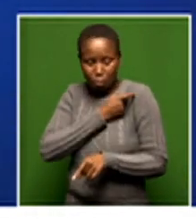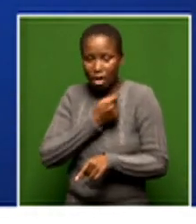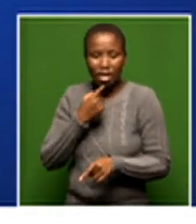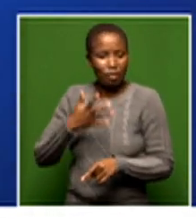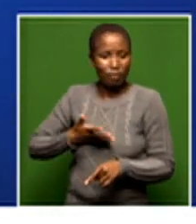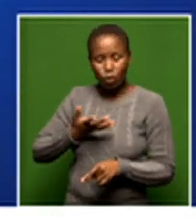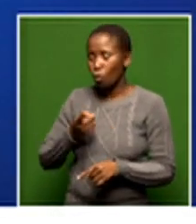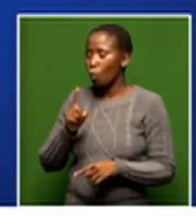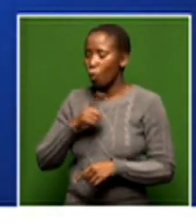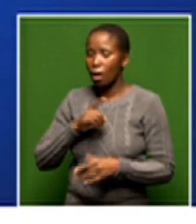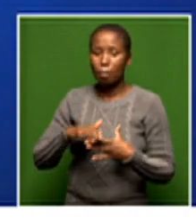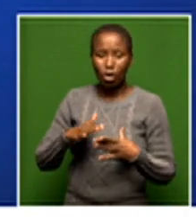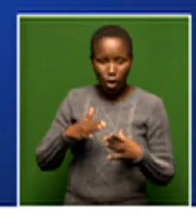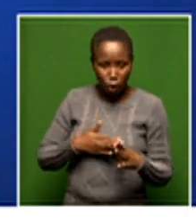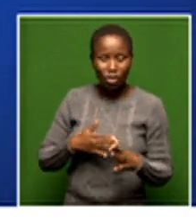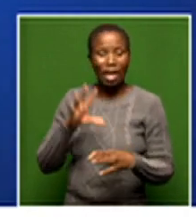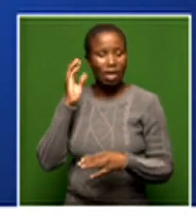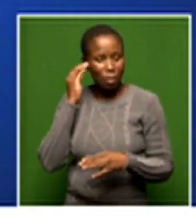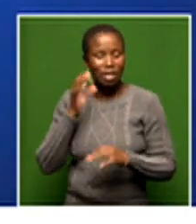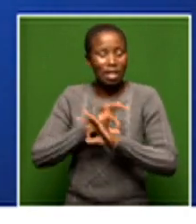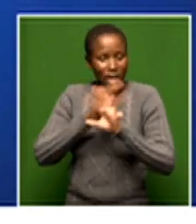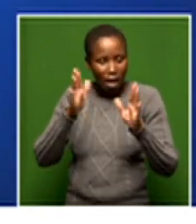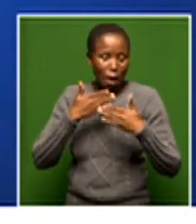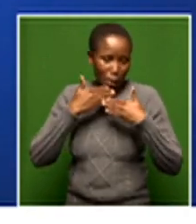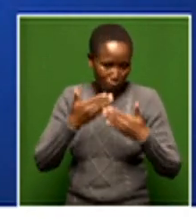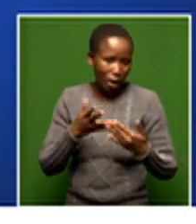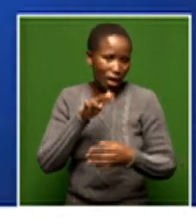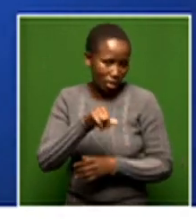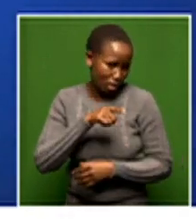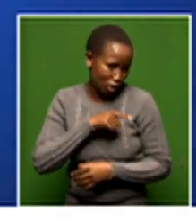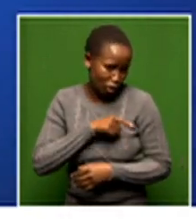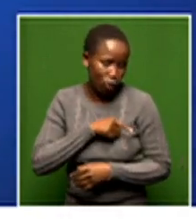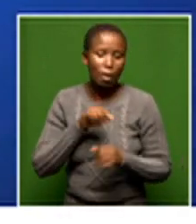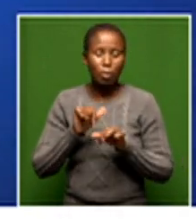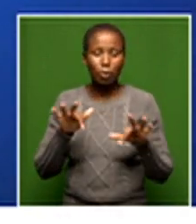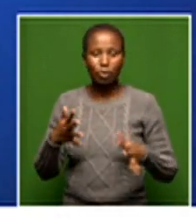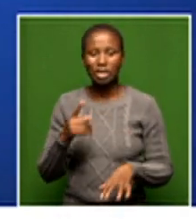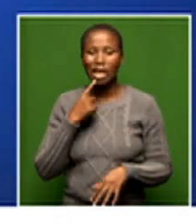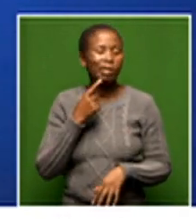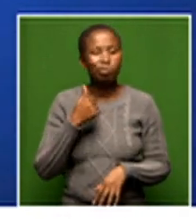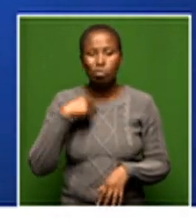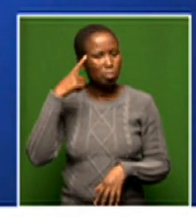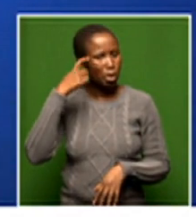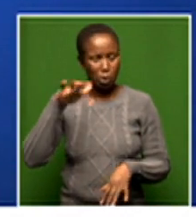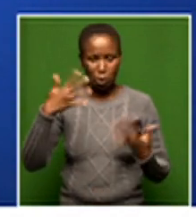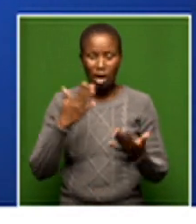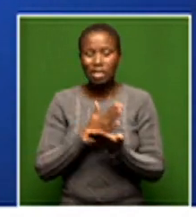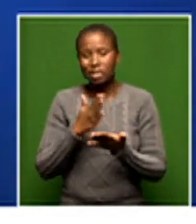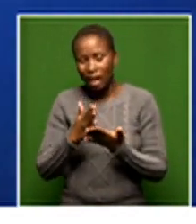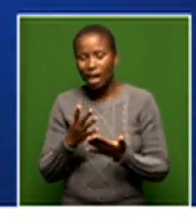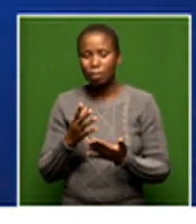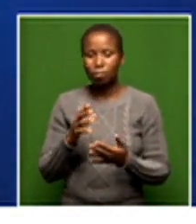30%, and a few of them, actually about 20% of people, actually said that they don't believe that the virus